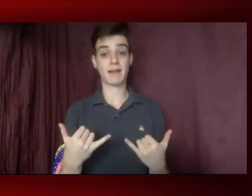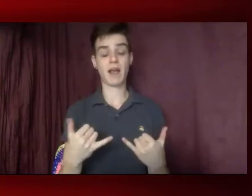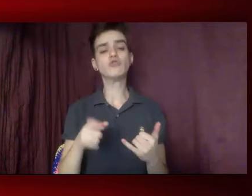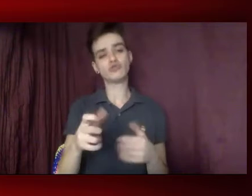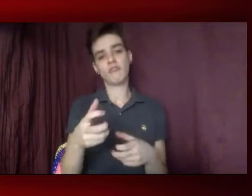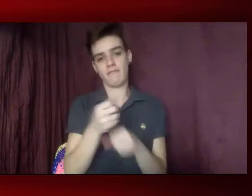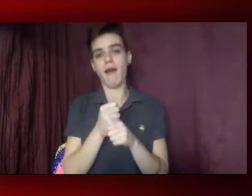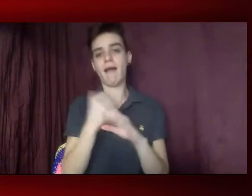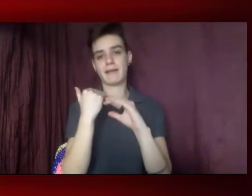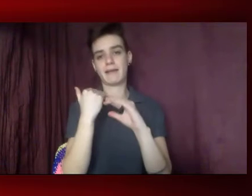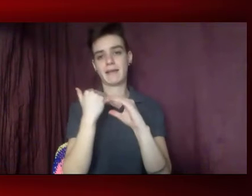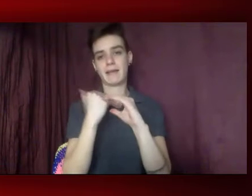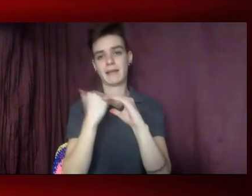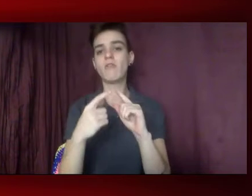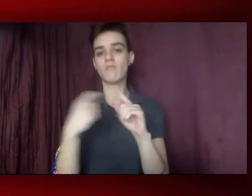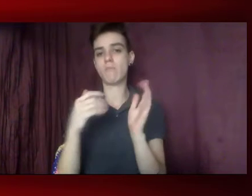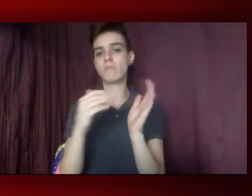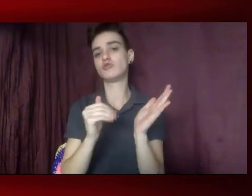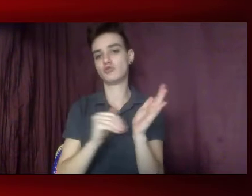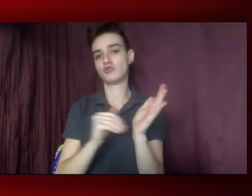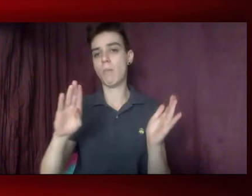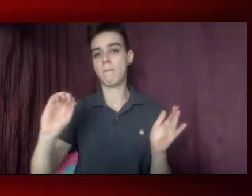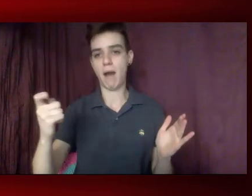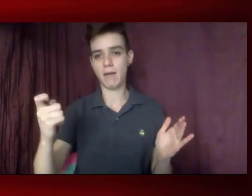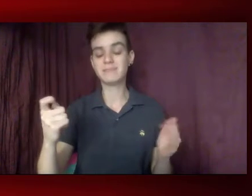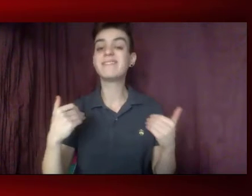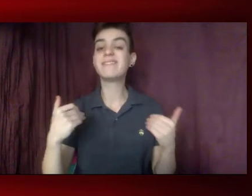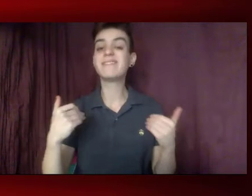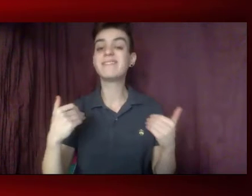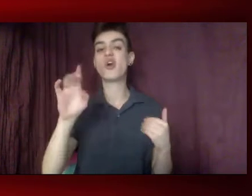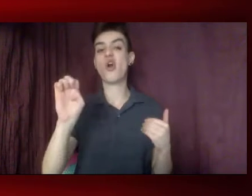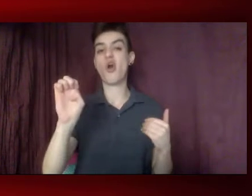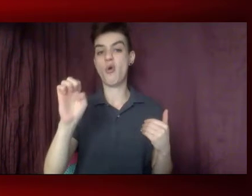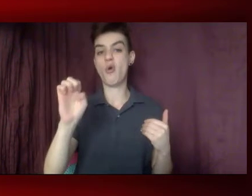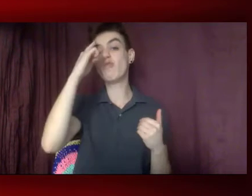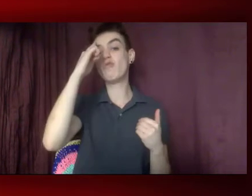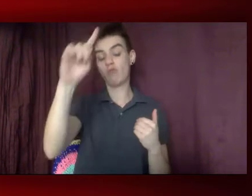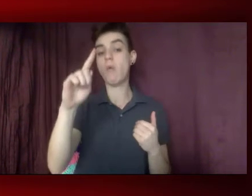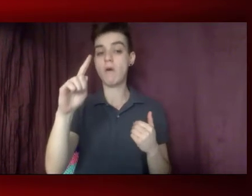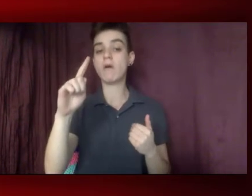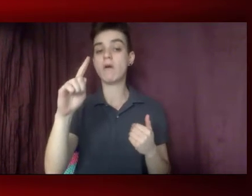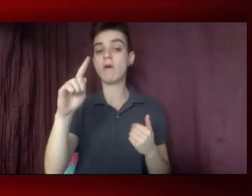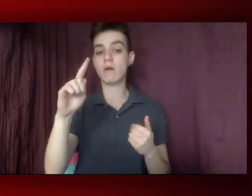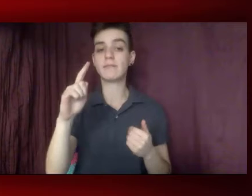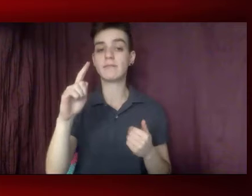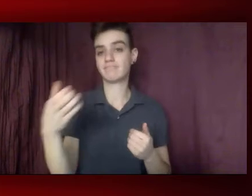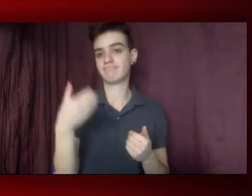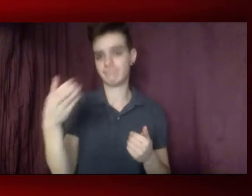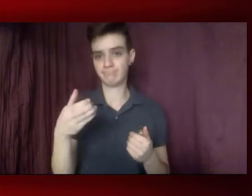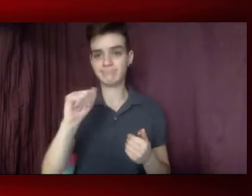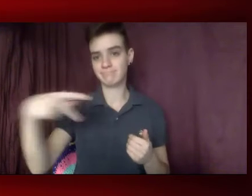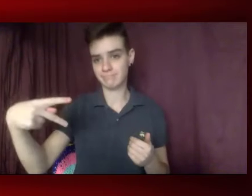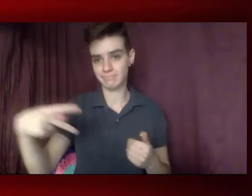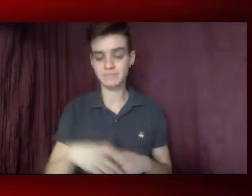Soapbox that has a code for our mobile tool. First thing I want everybody to